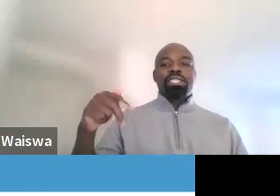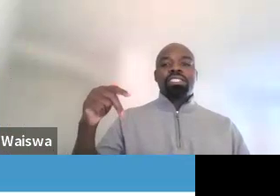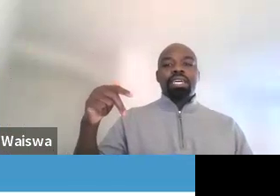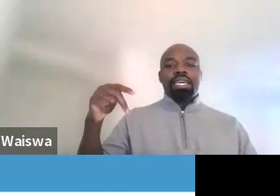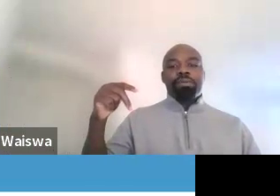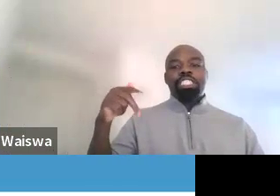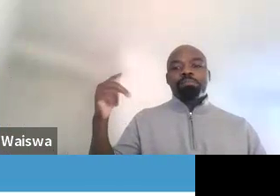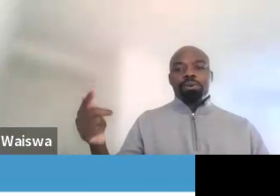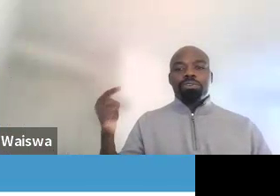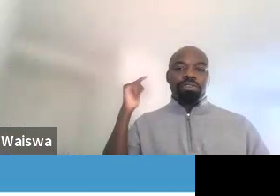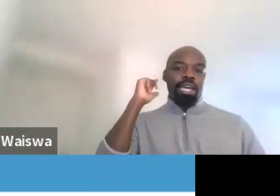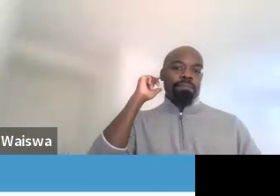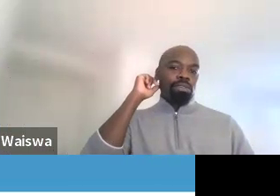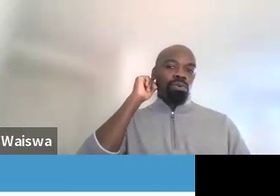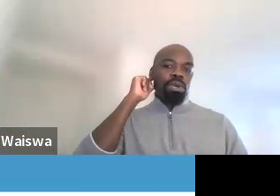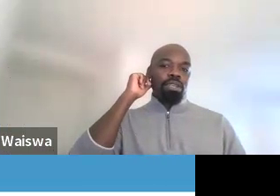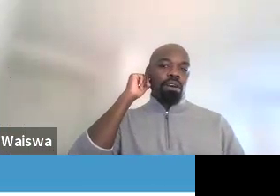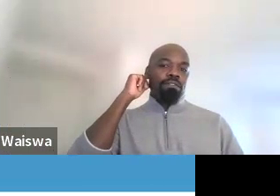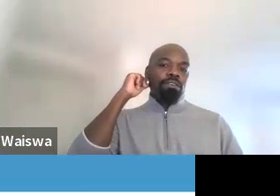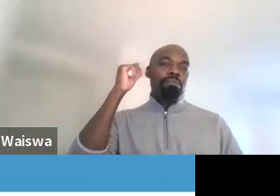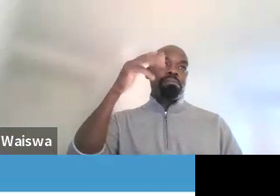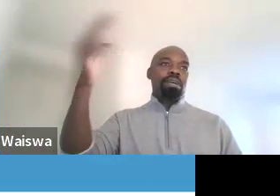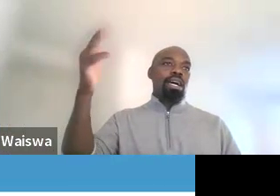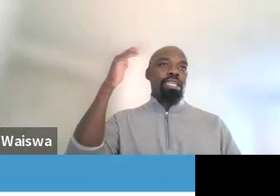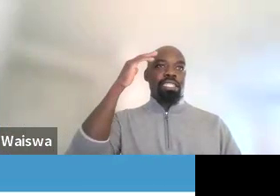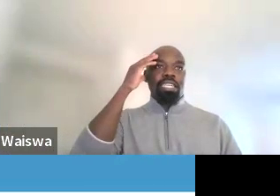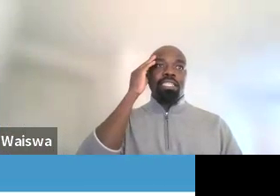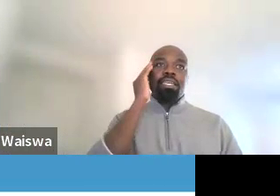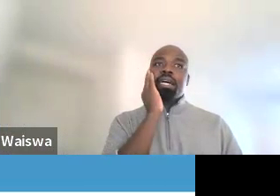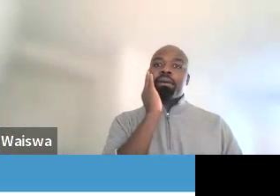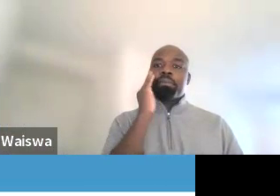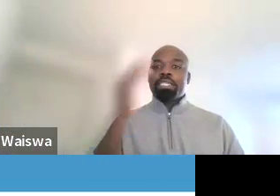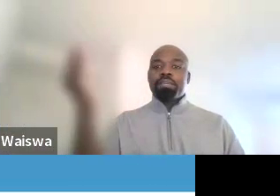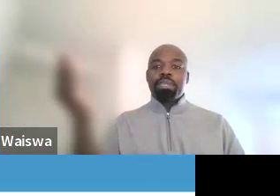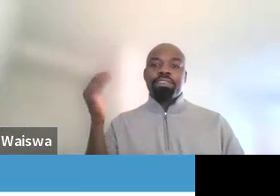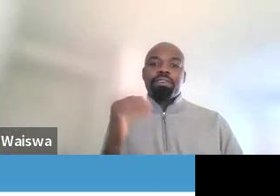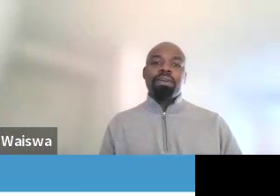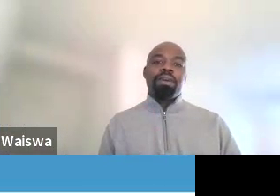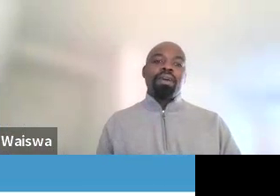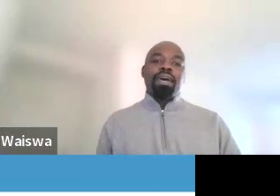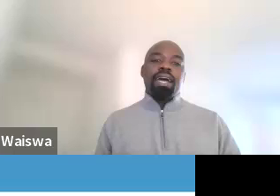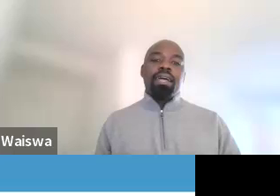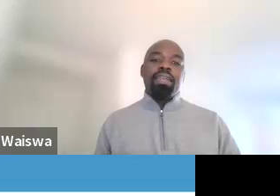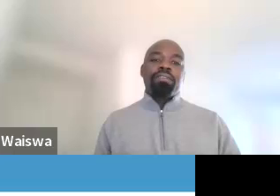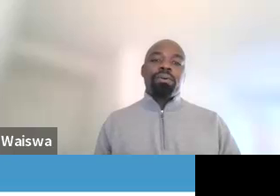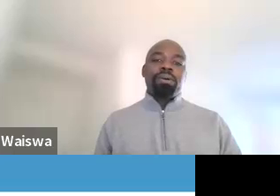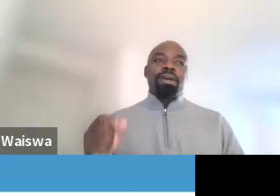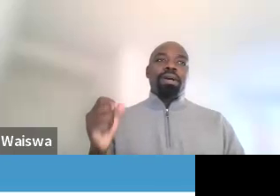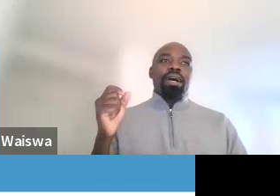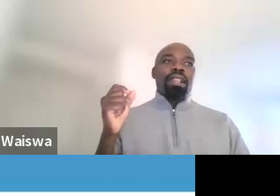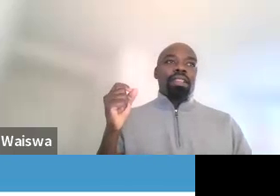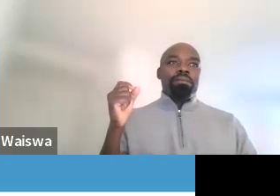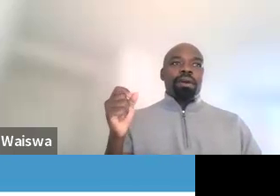that there is a response to it from the intended, let's say, minister. And